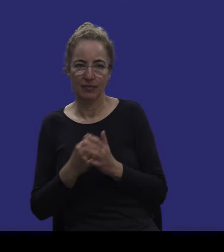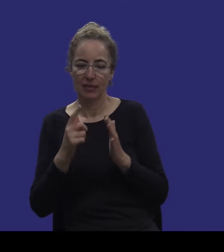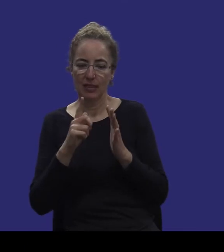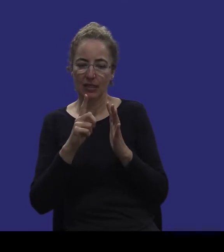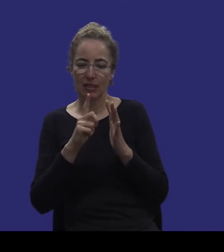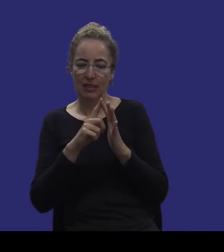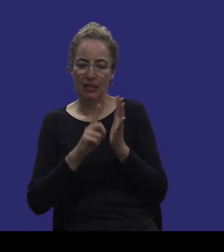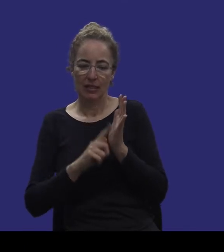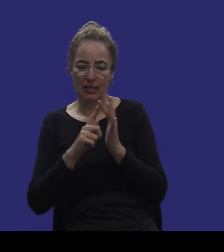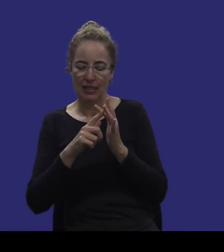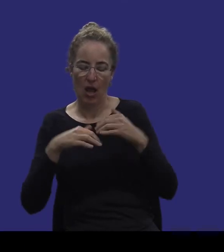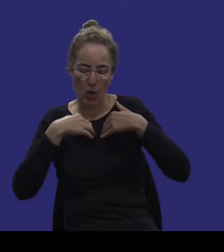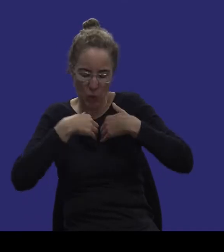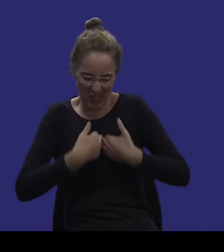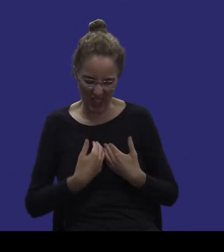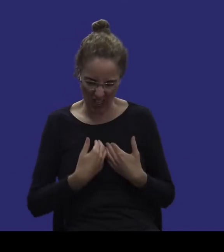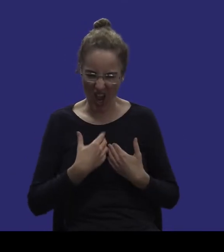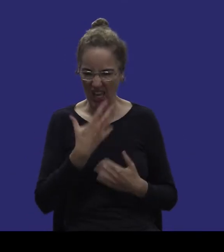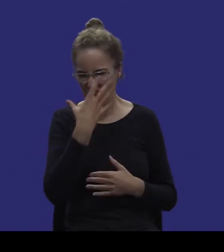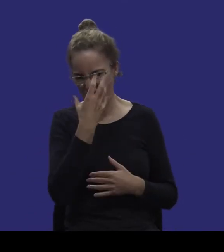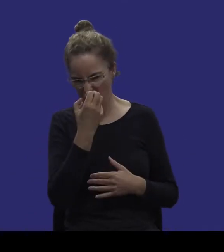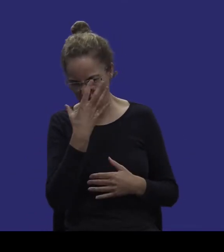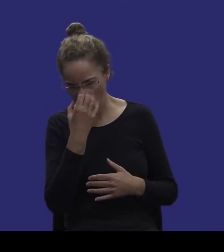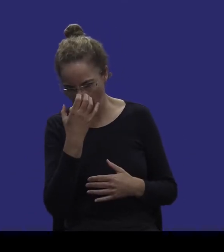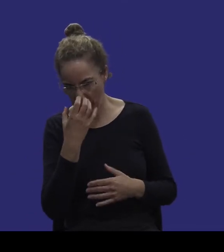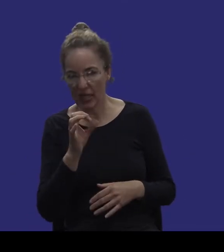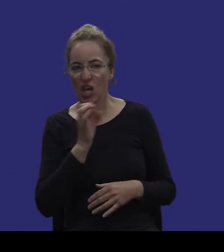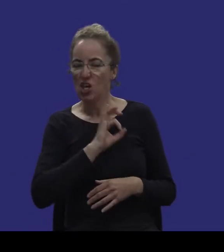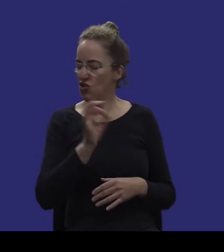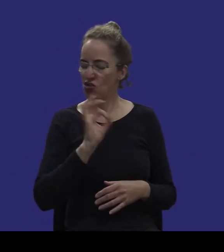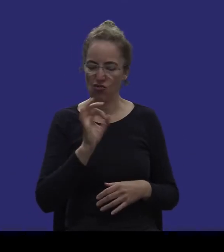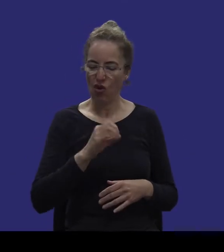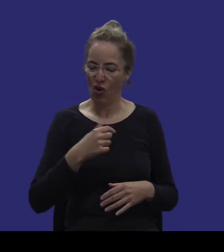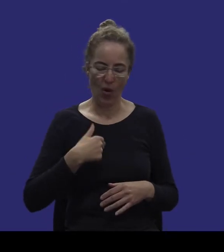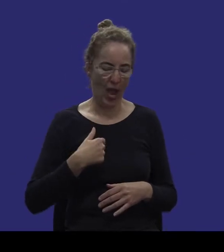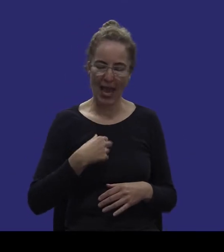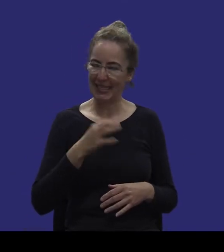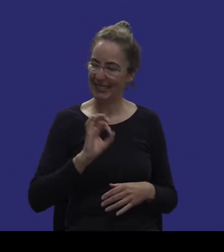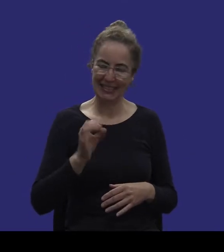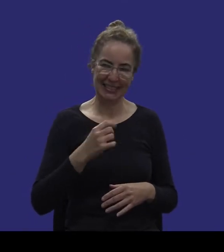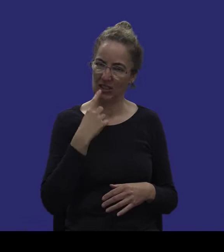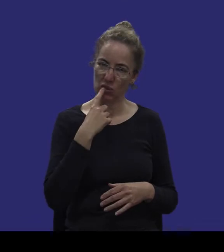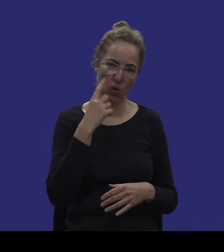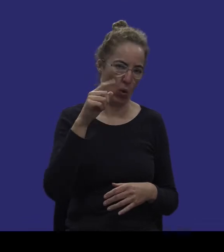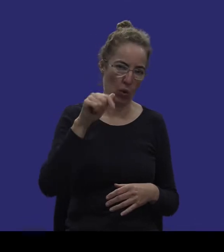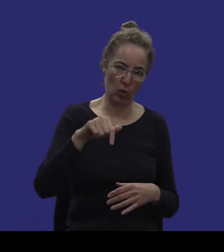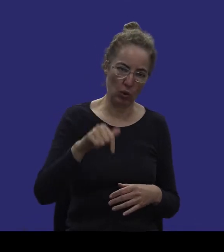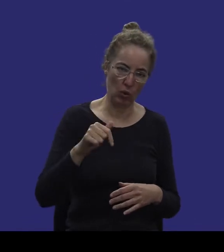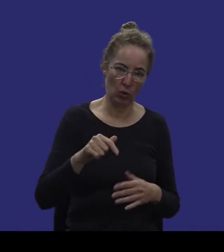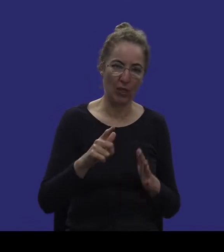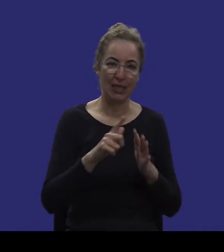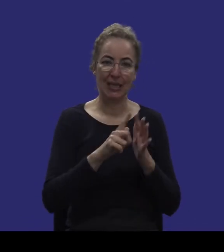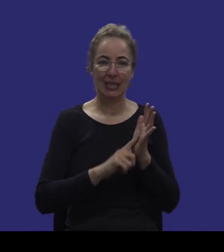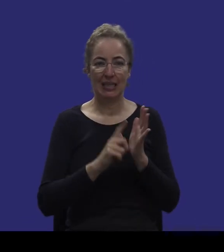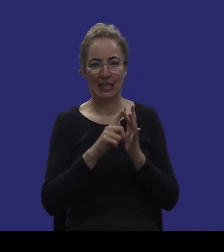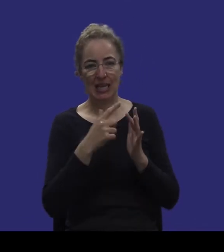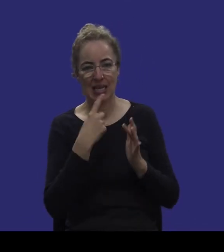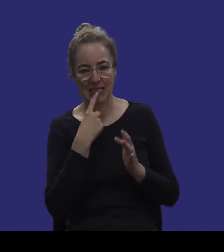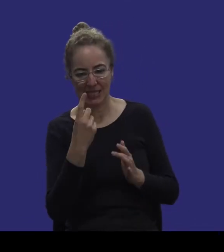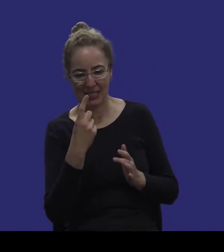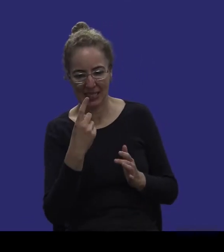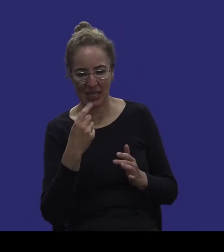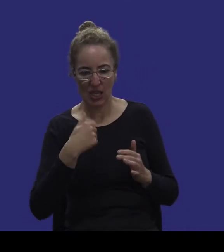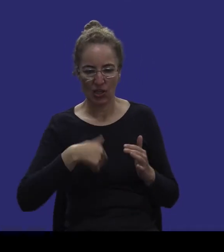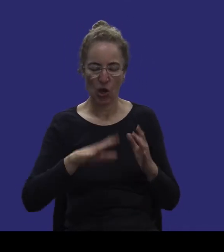Eli was tired and grumpy. No, I did not call you. Eli said, get back